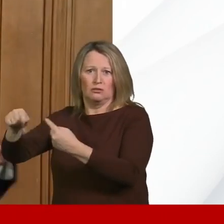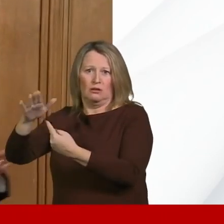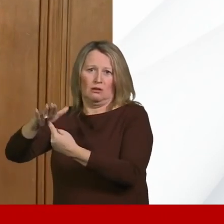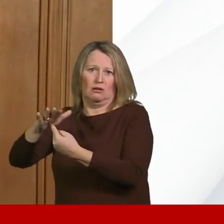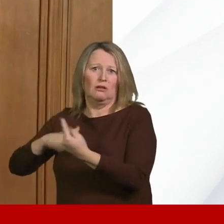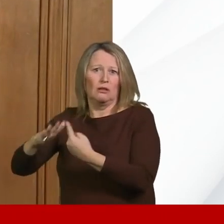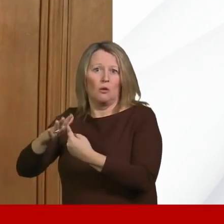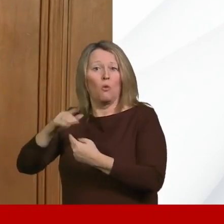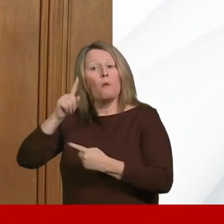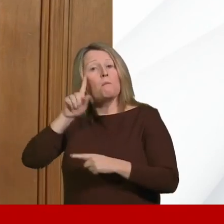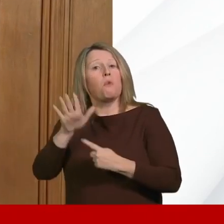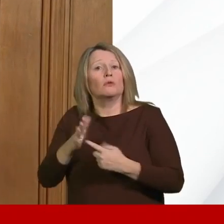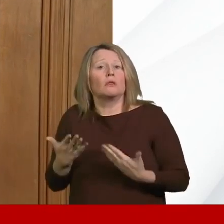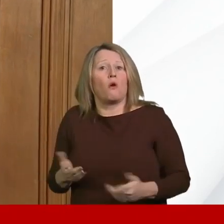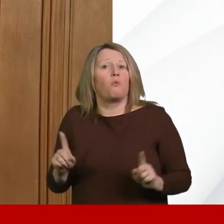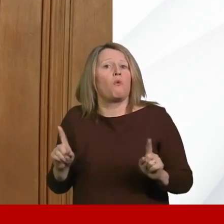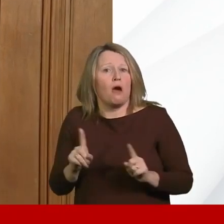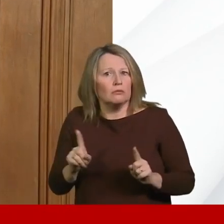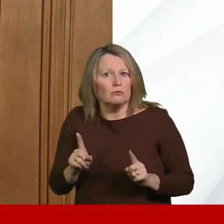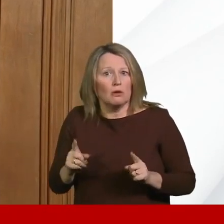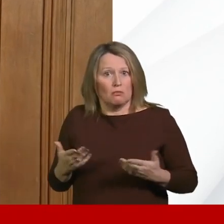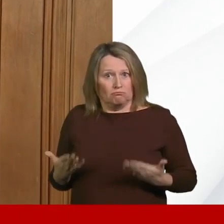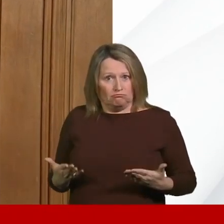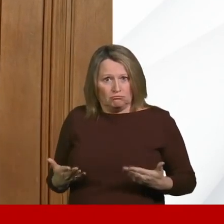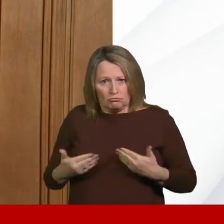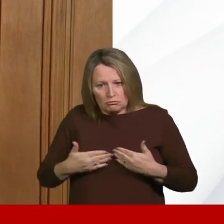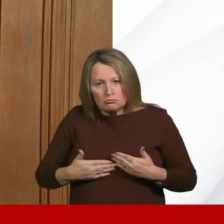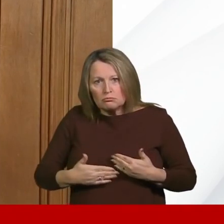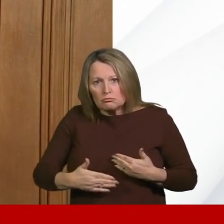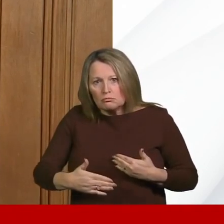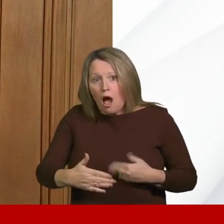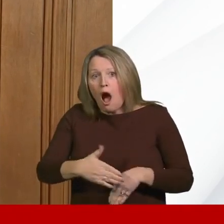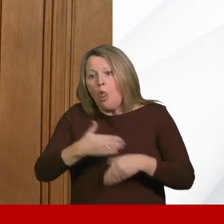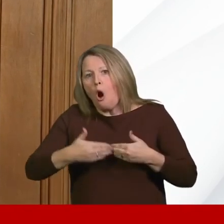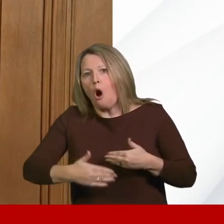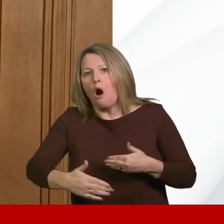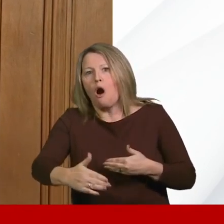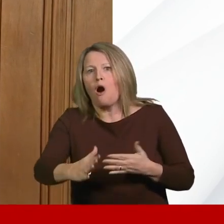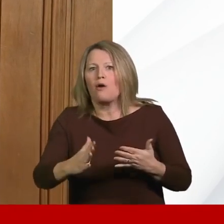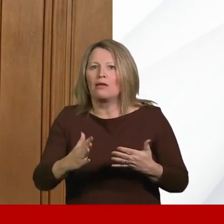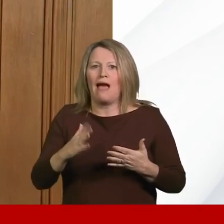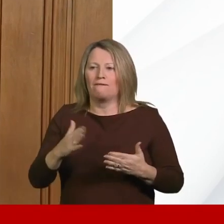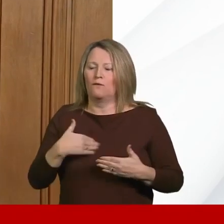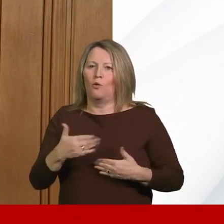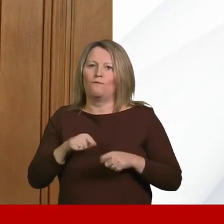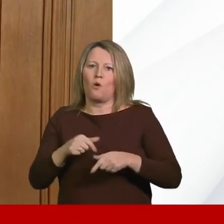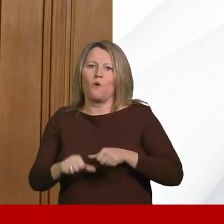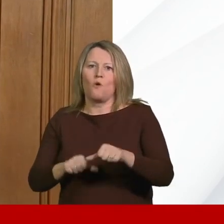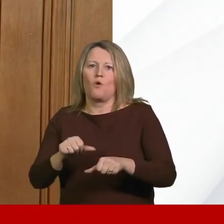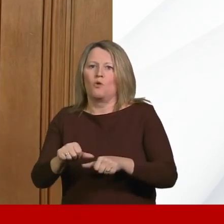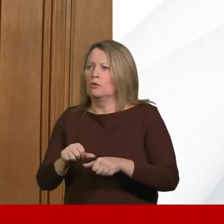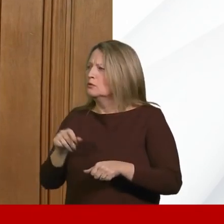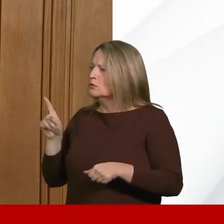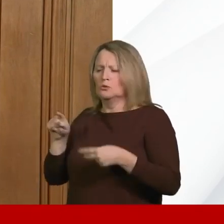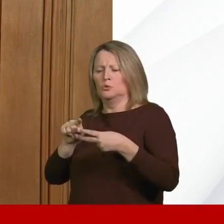all of us are protected, which is about reducing transmission. Second is about protecting those people most at risk. And this falls into the